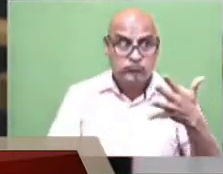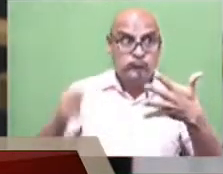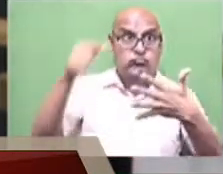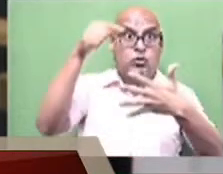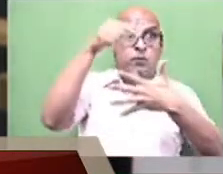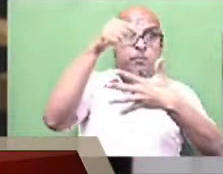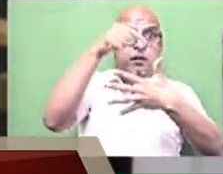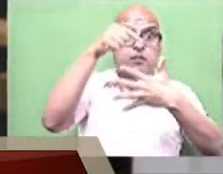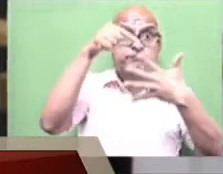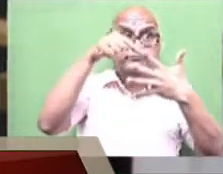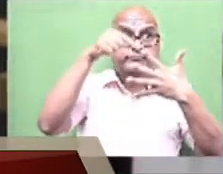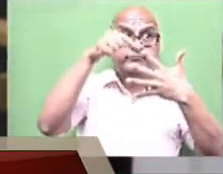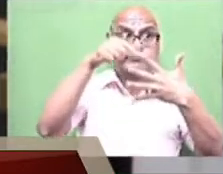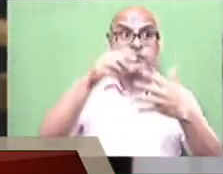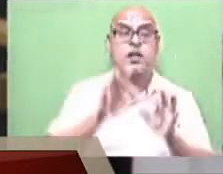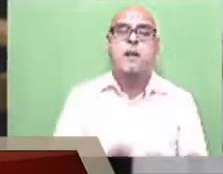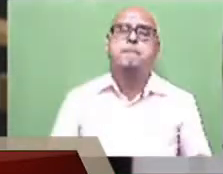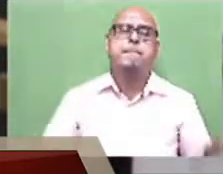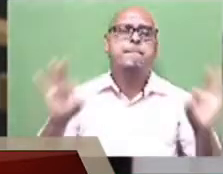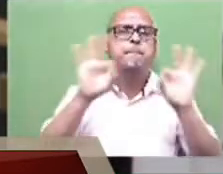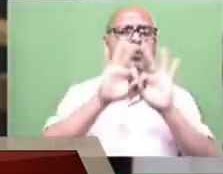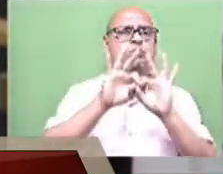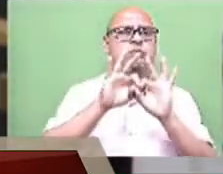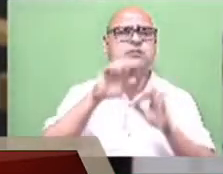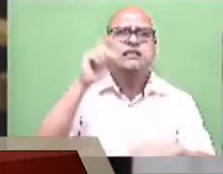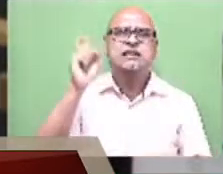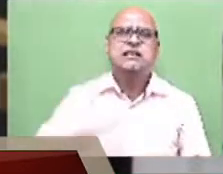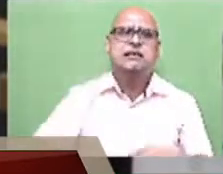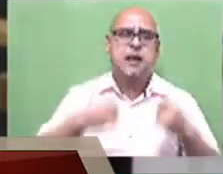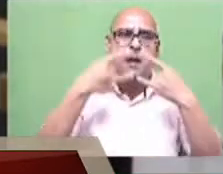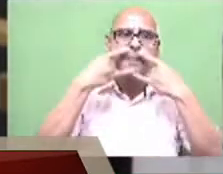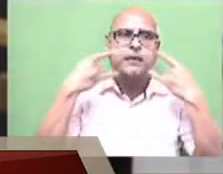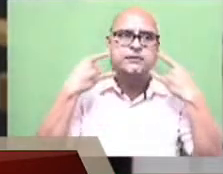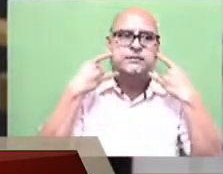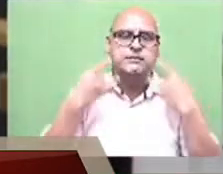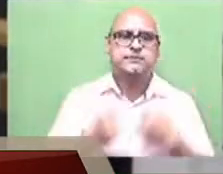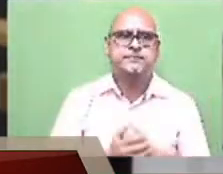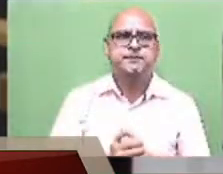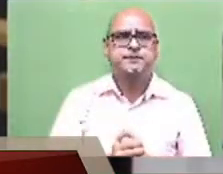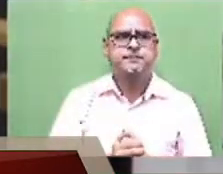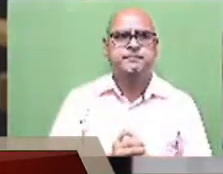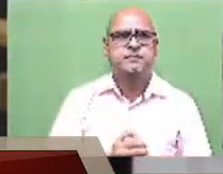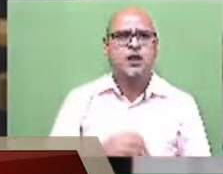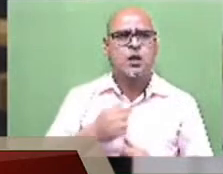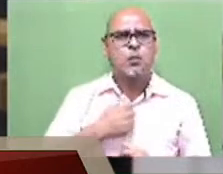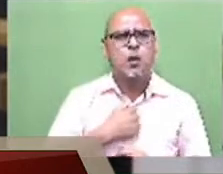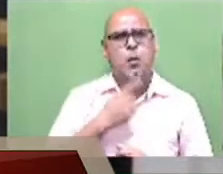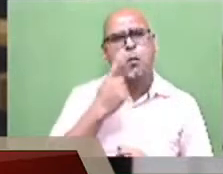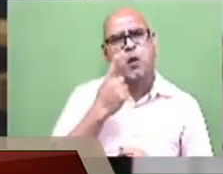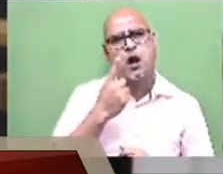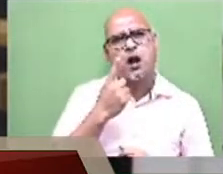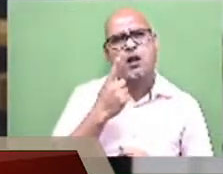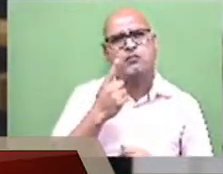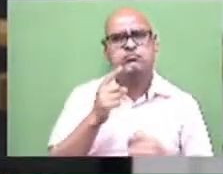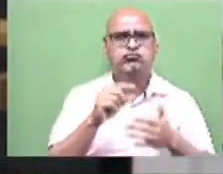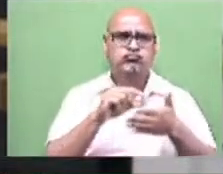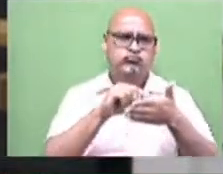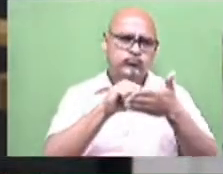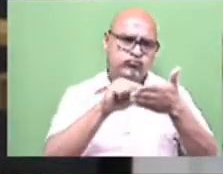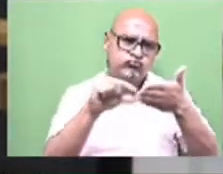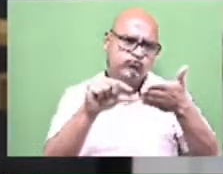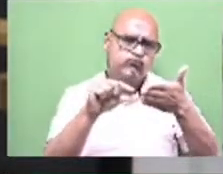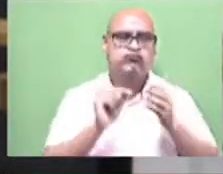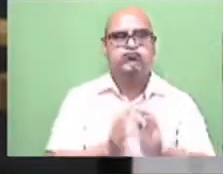have dealt with it. Now, there's one particular part of the bill that deals with the standard in which the police officer has